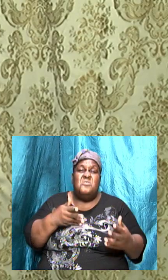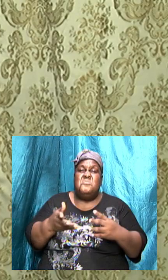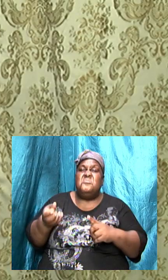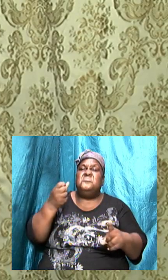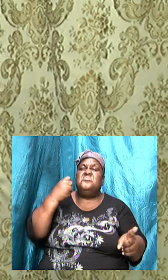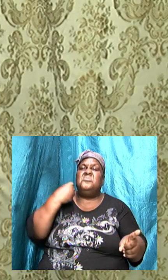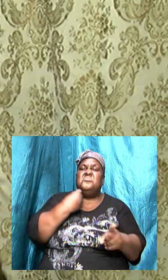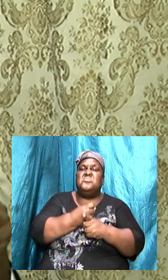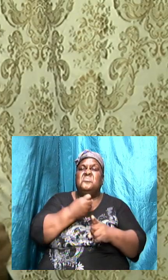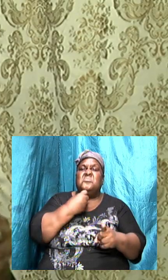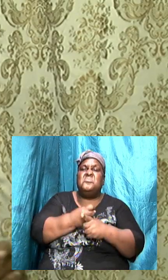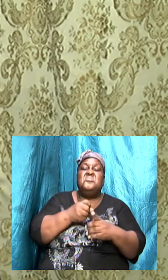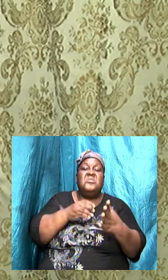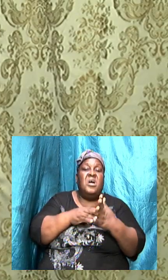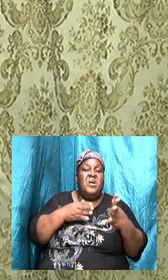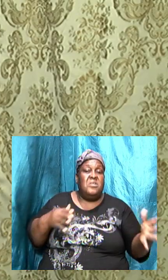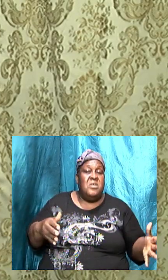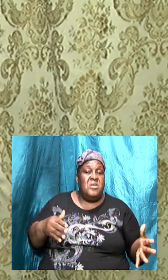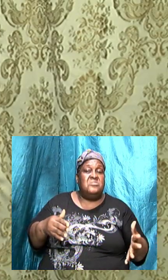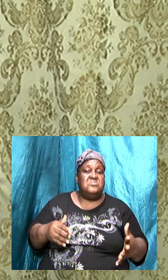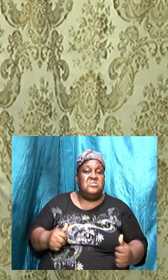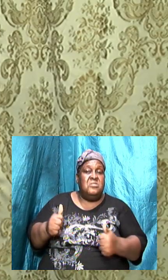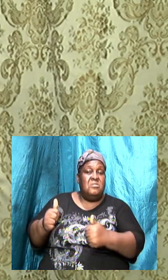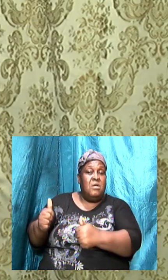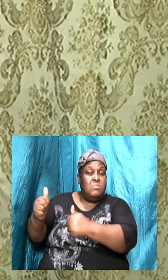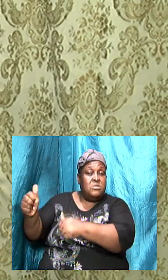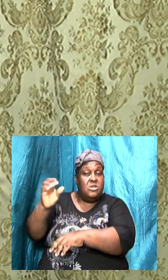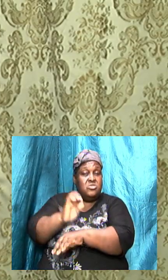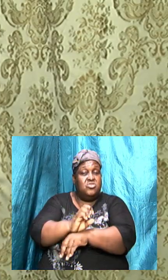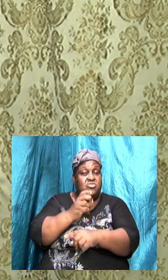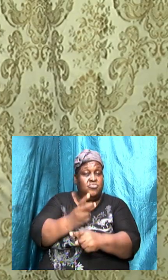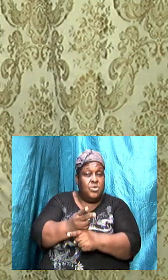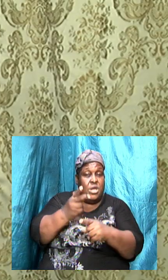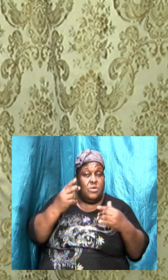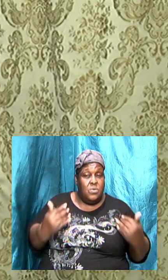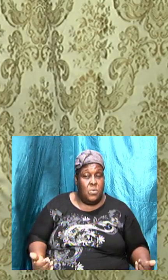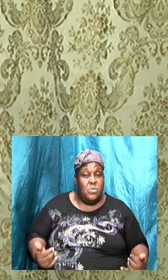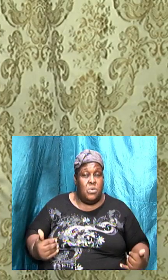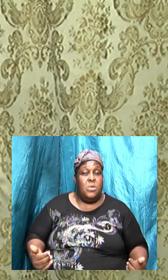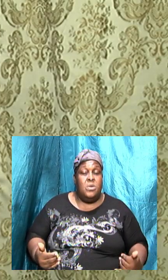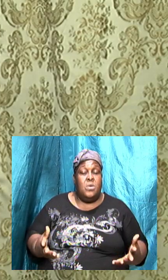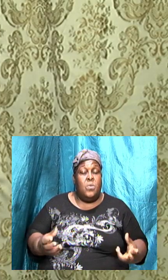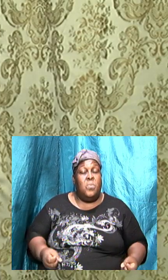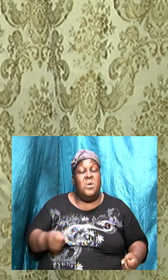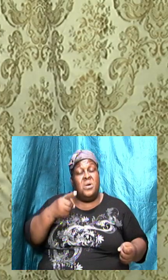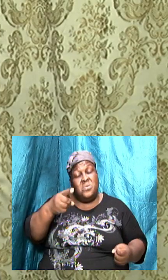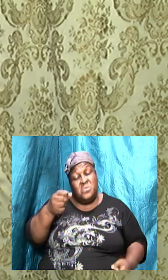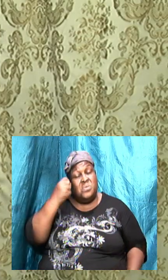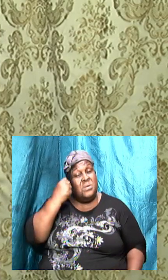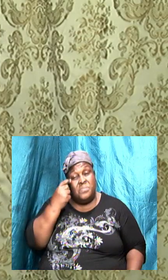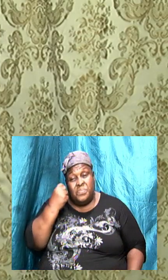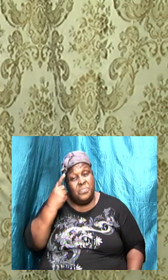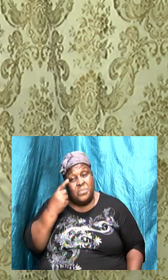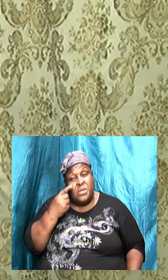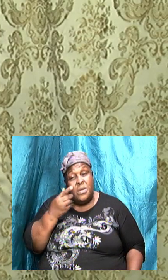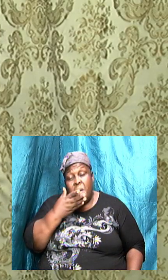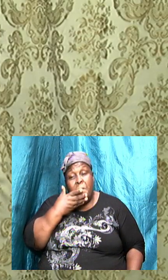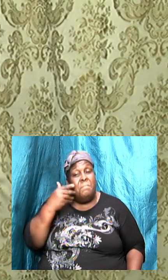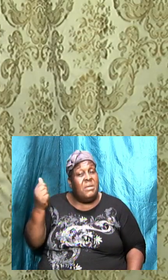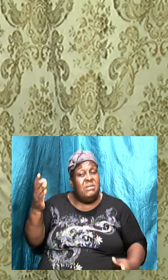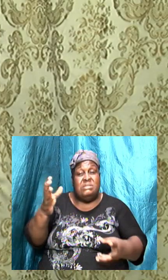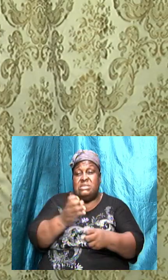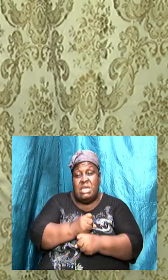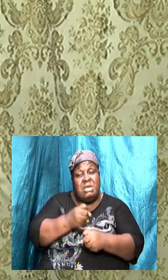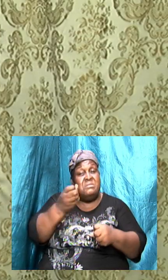the apostolic church right now. And I want us to understand that we better take these Bible studies